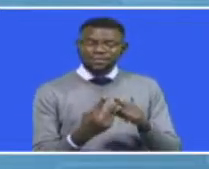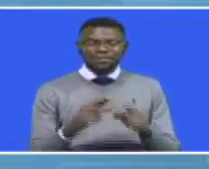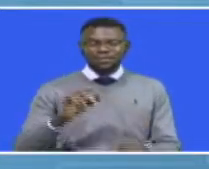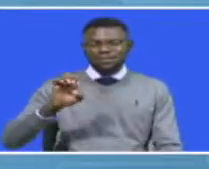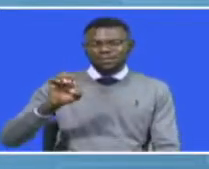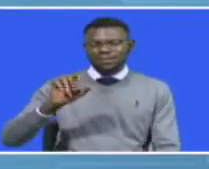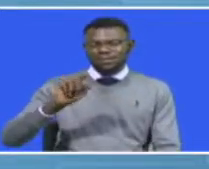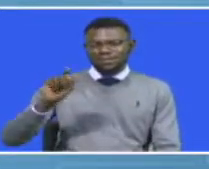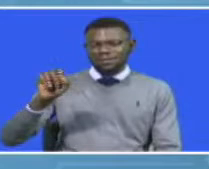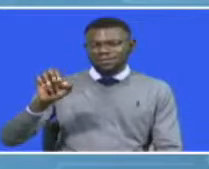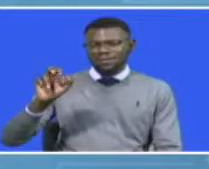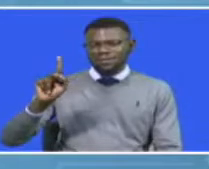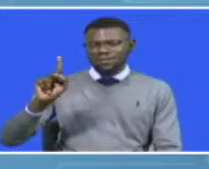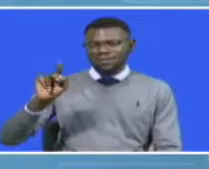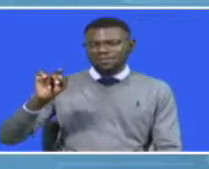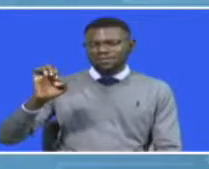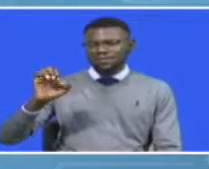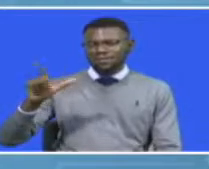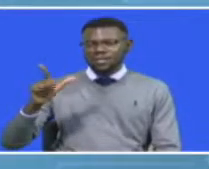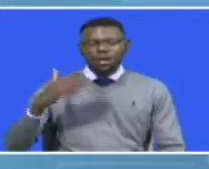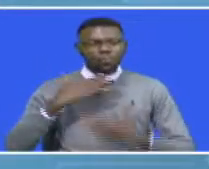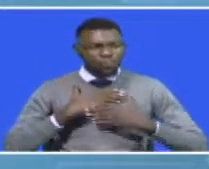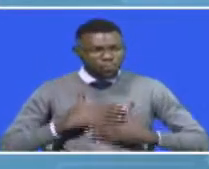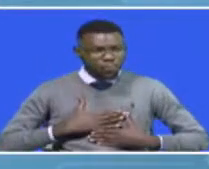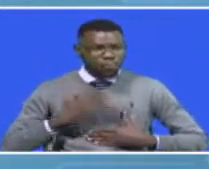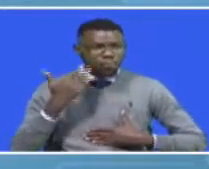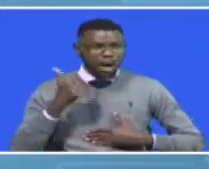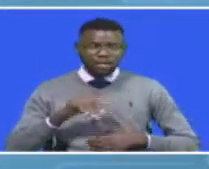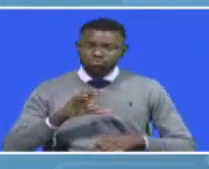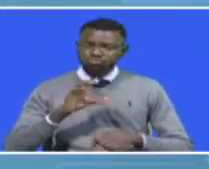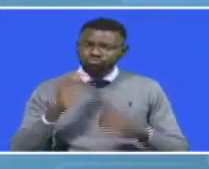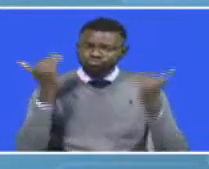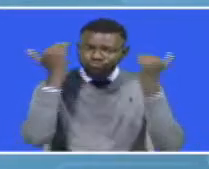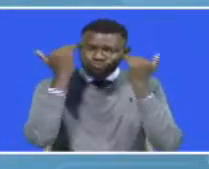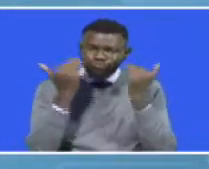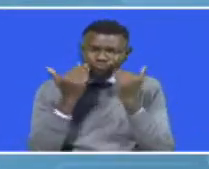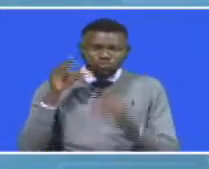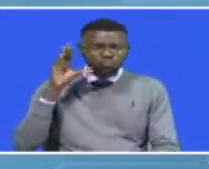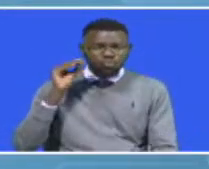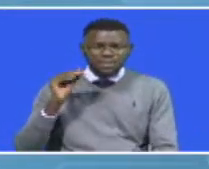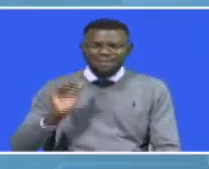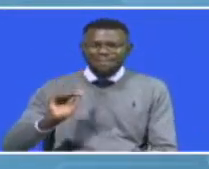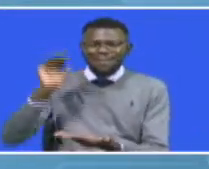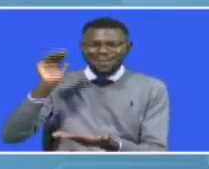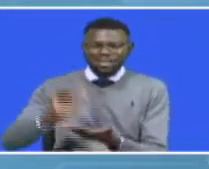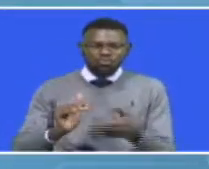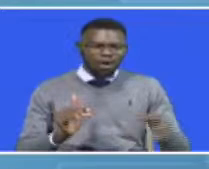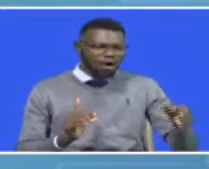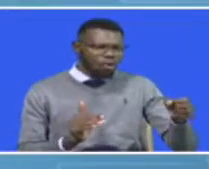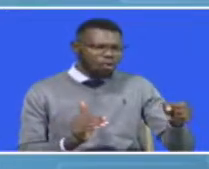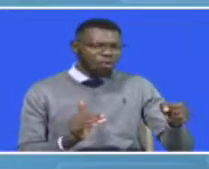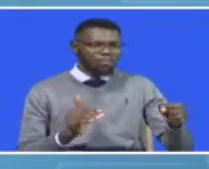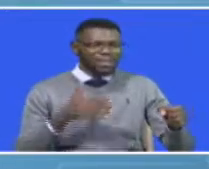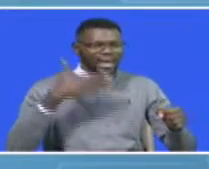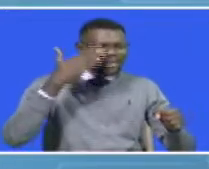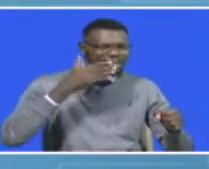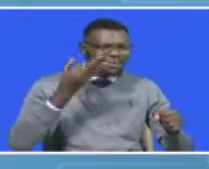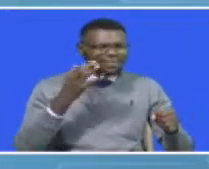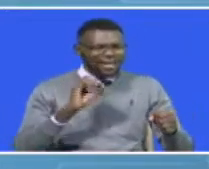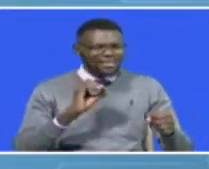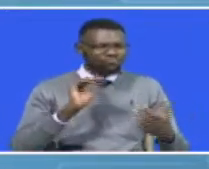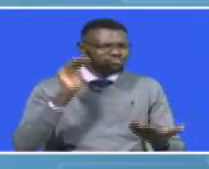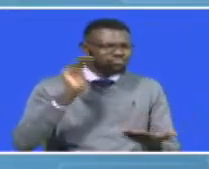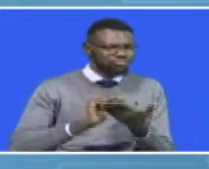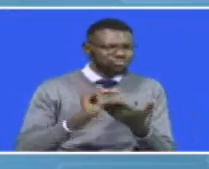Odero today got a reprieve after a Shanzu court in Mombasa reduced his detention period from 30 days to only